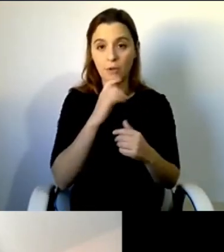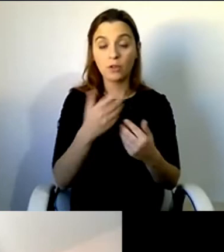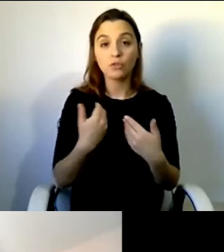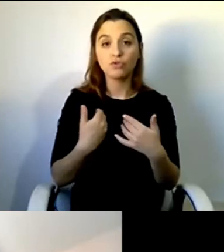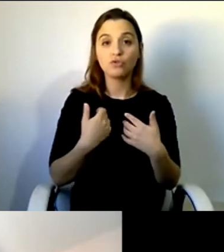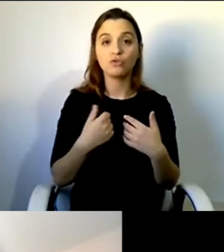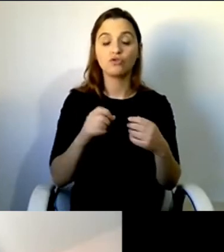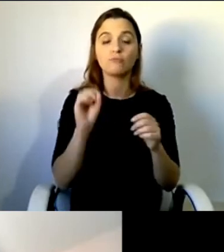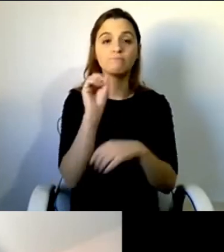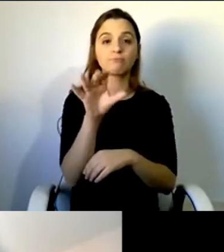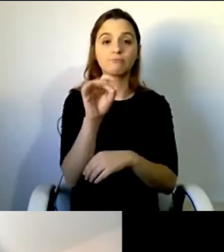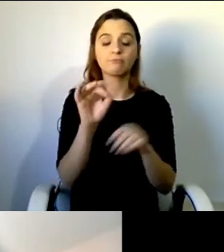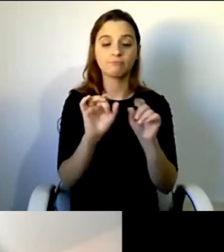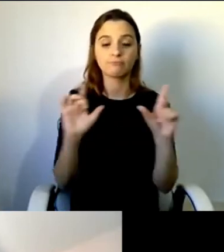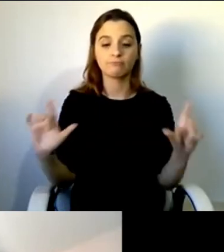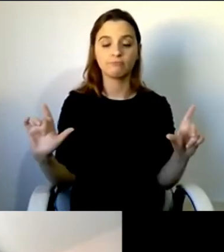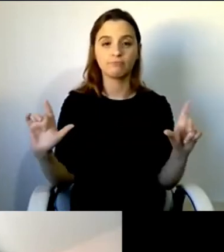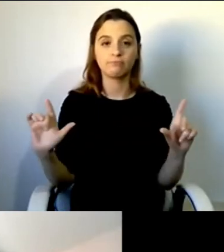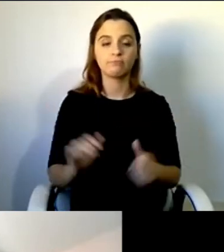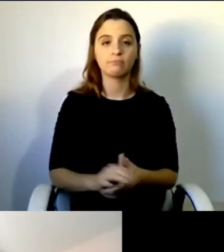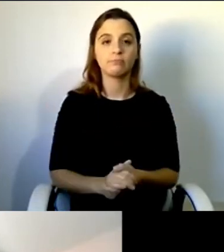with showing it?